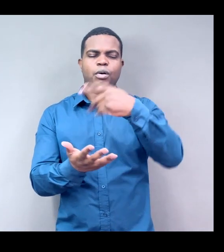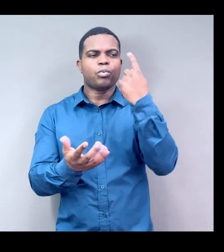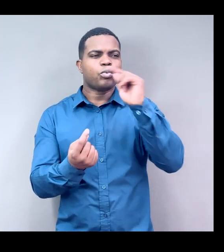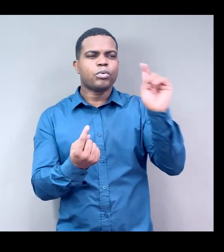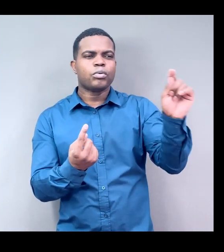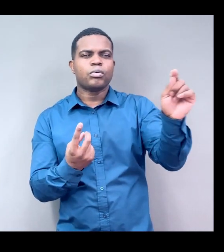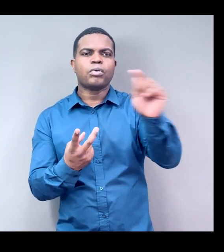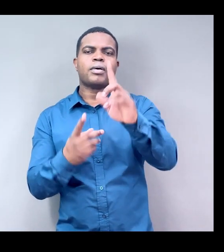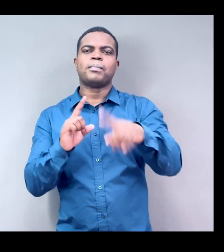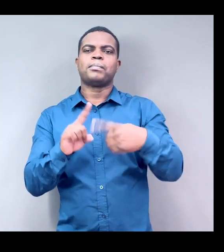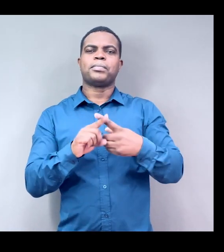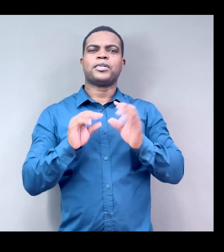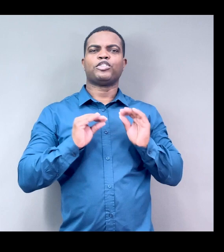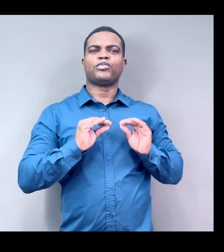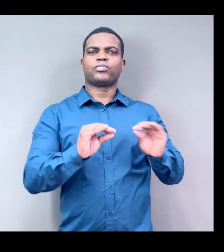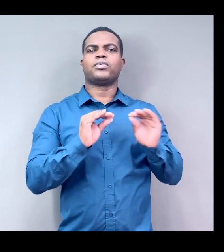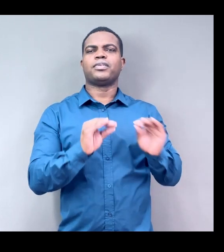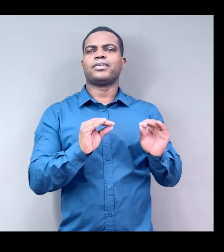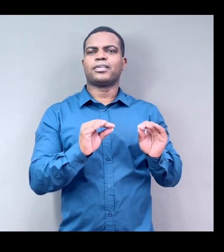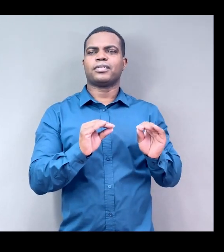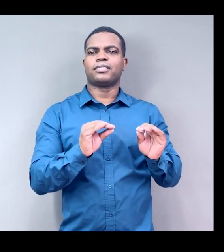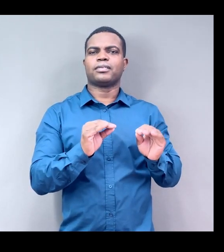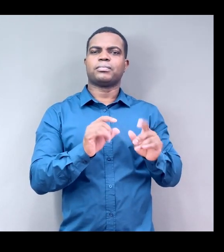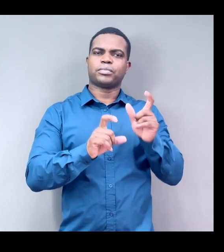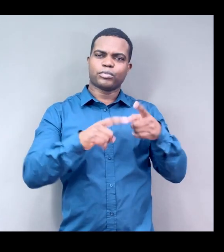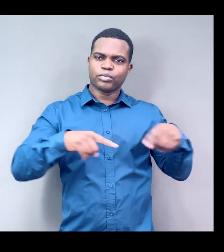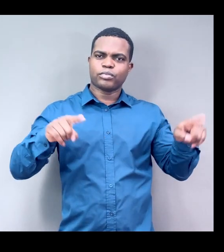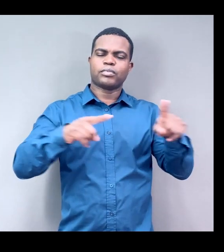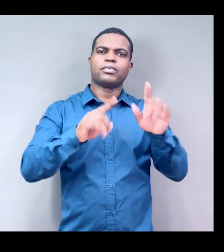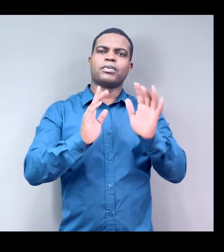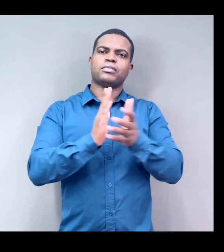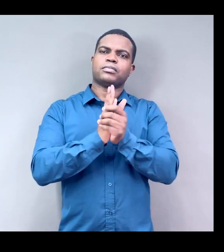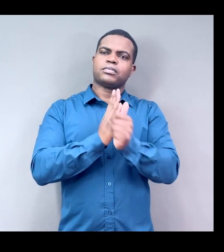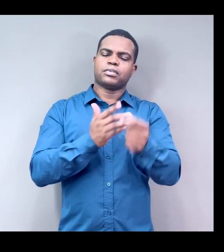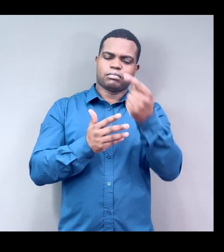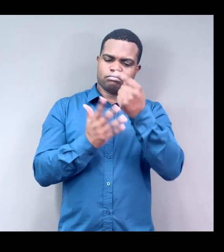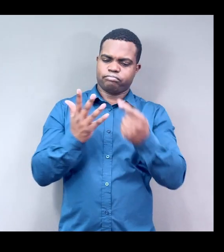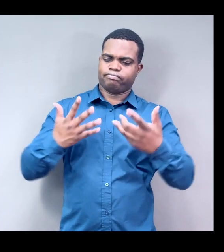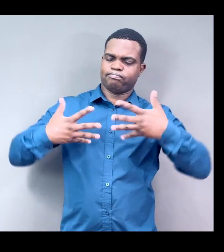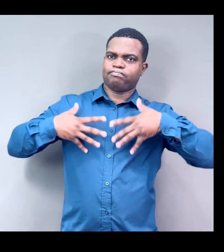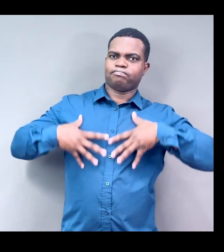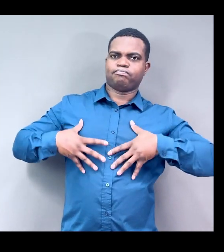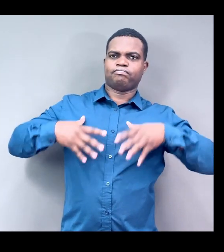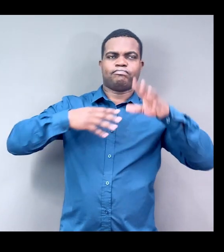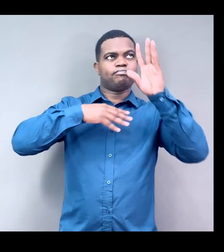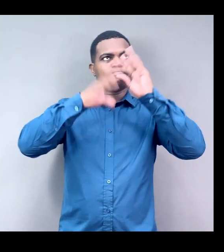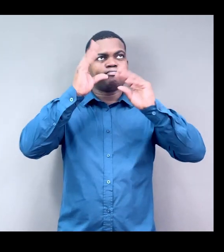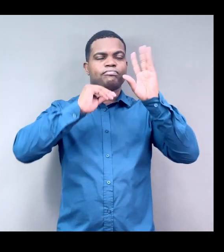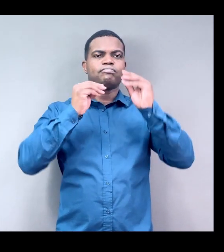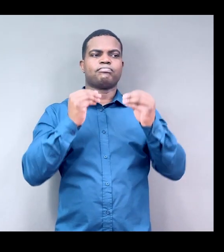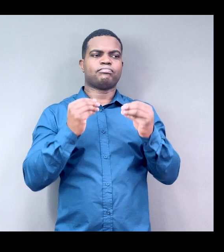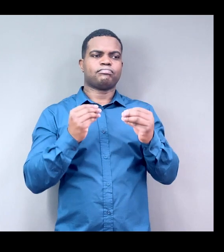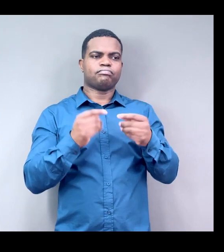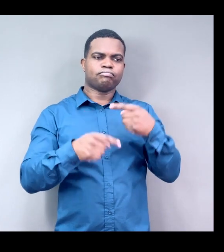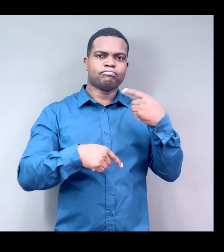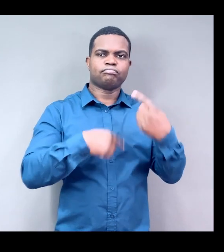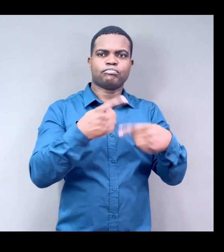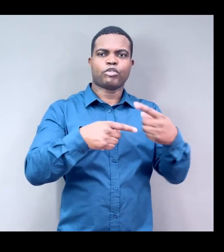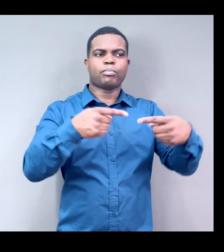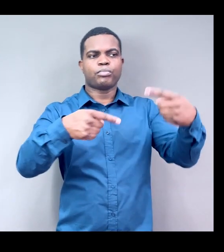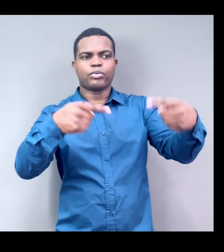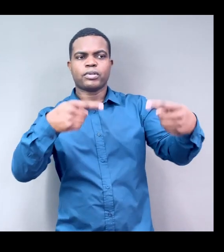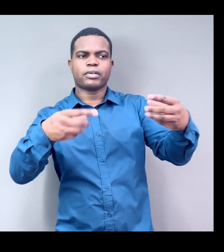individual that enables them to acquire essential political skills, when they